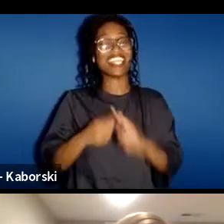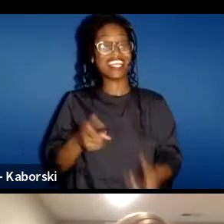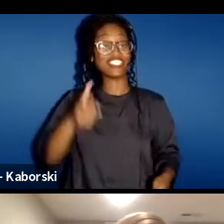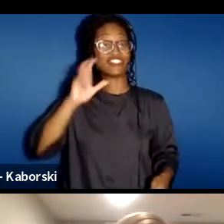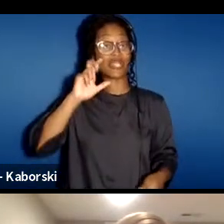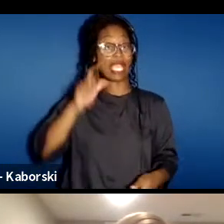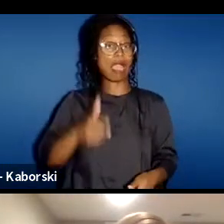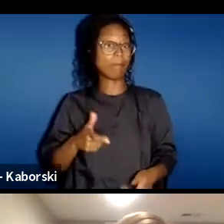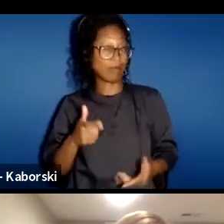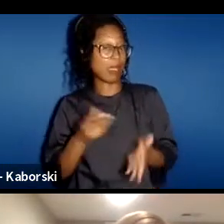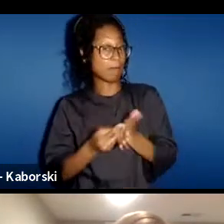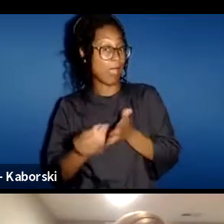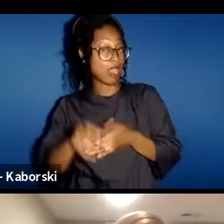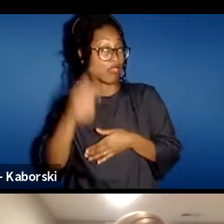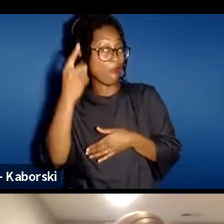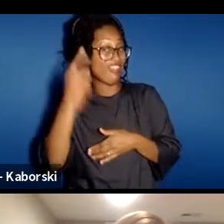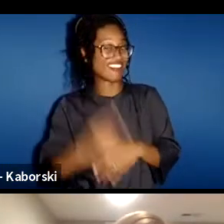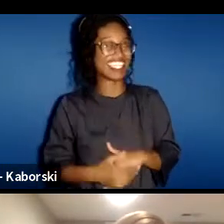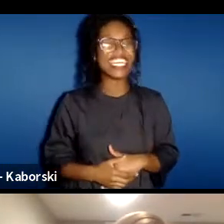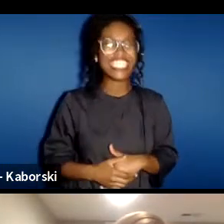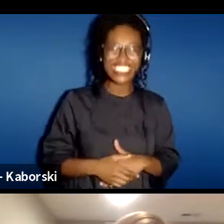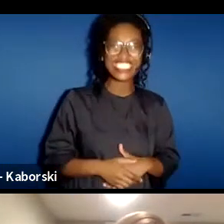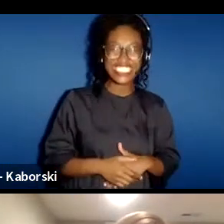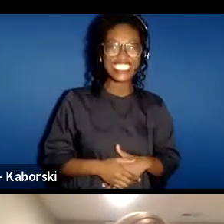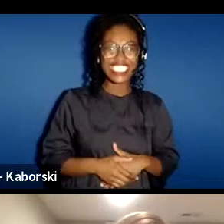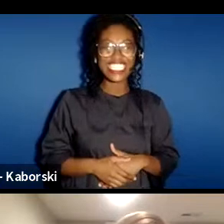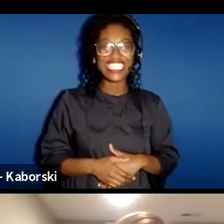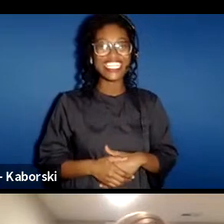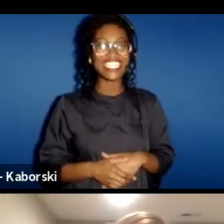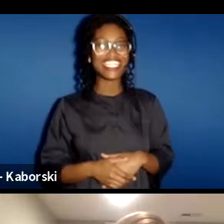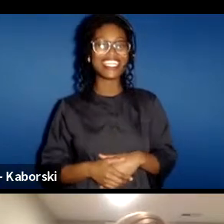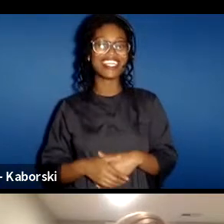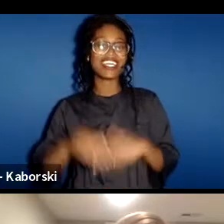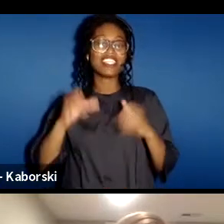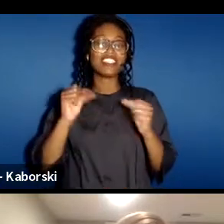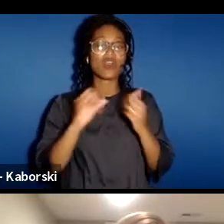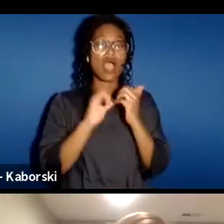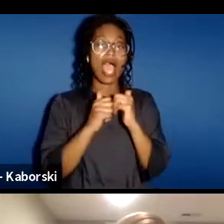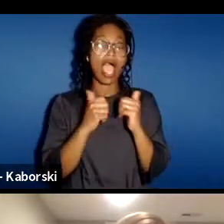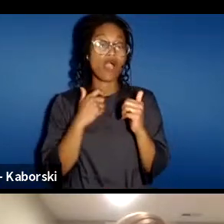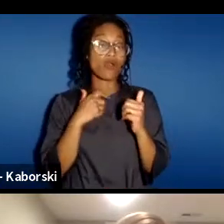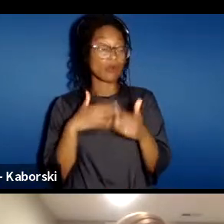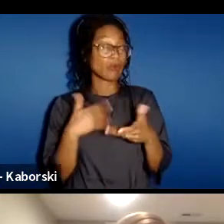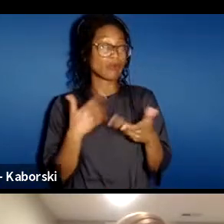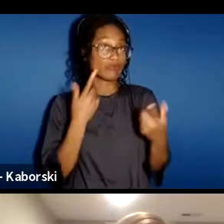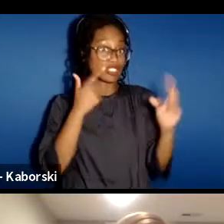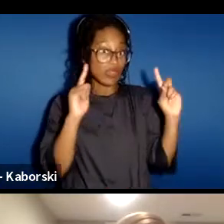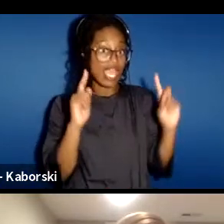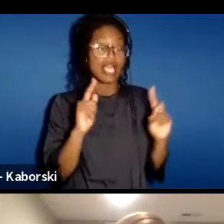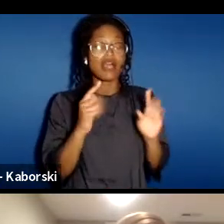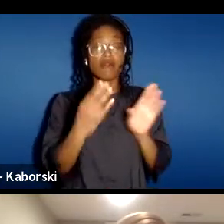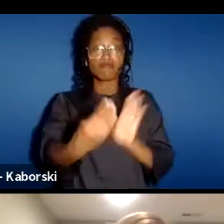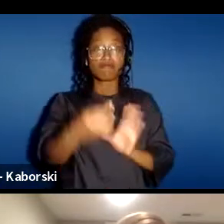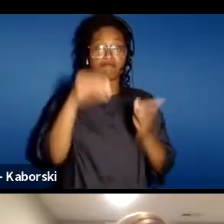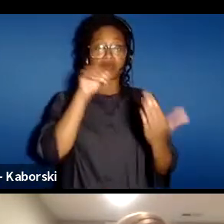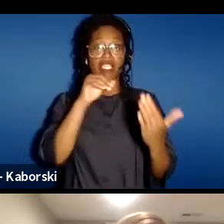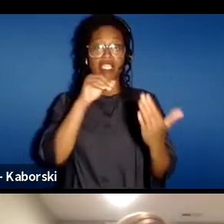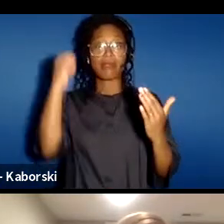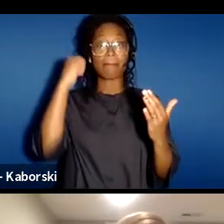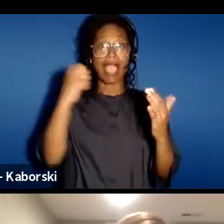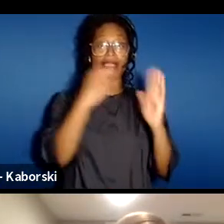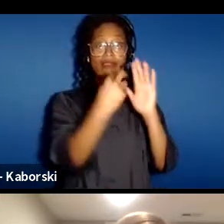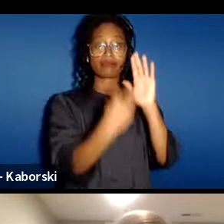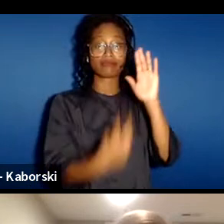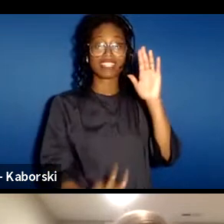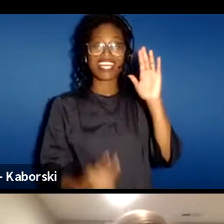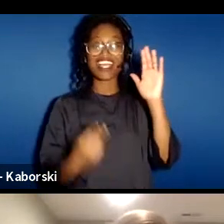Go buy another one. So yeah, how do we come to this? So the back of the bottle says it's a